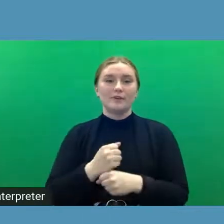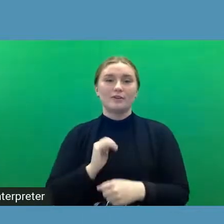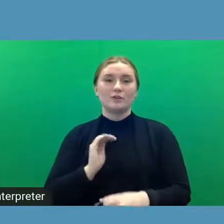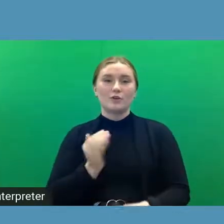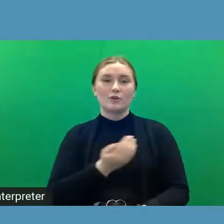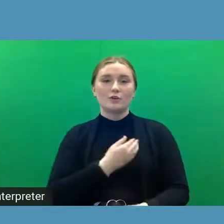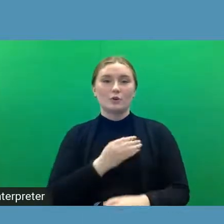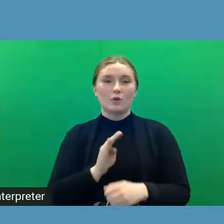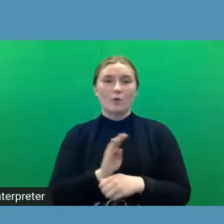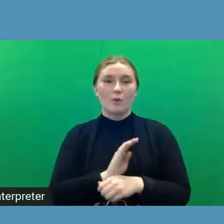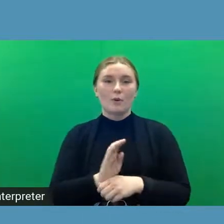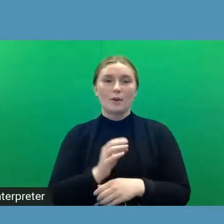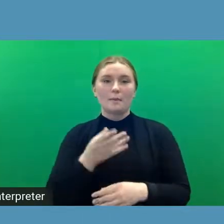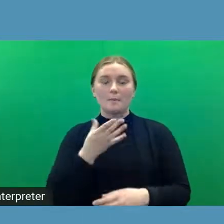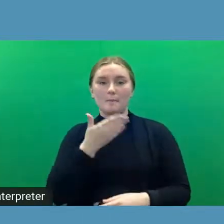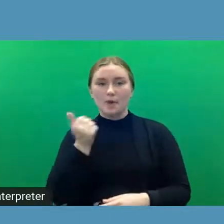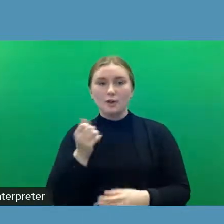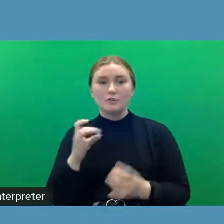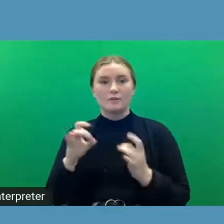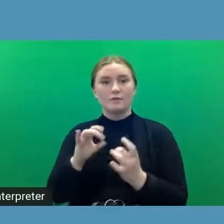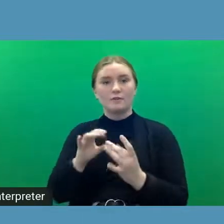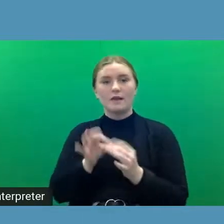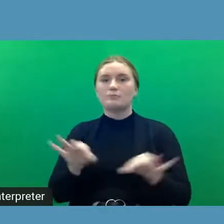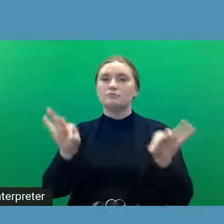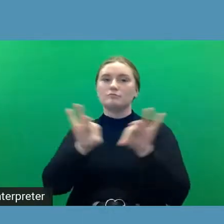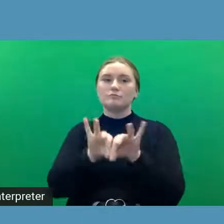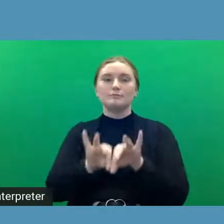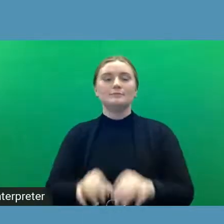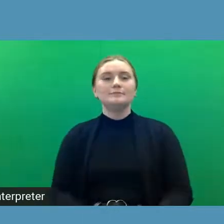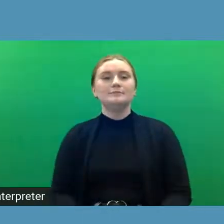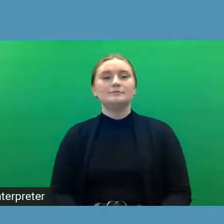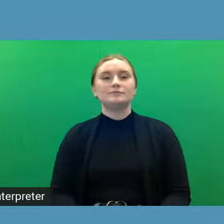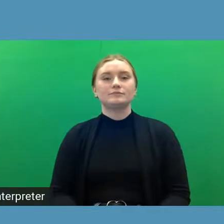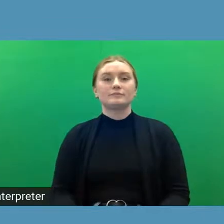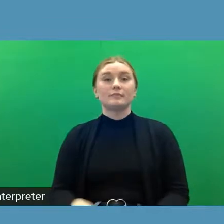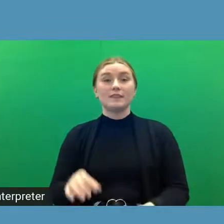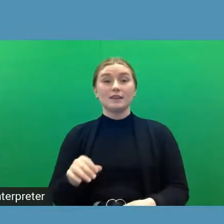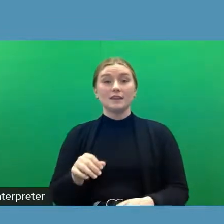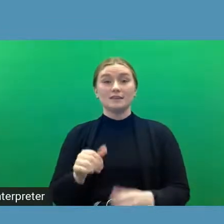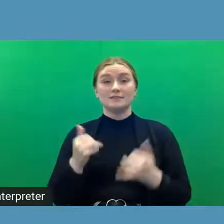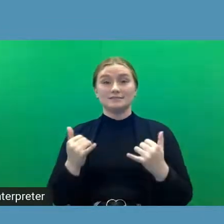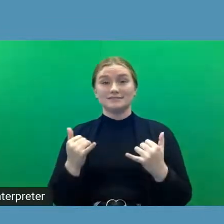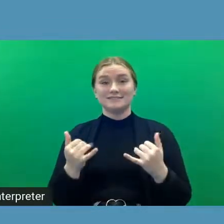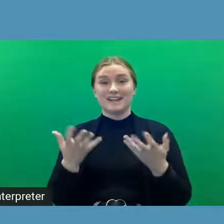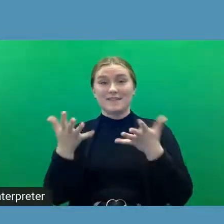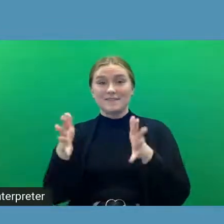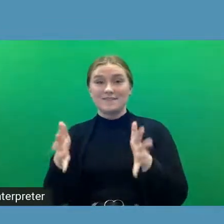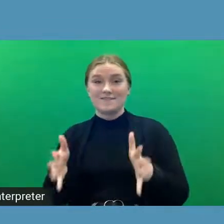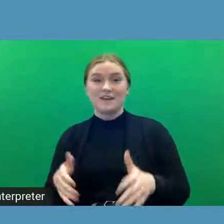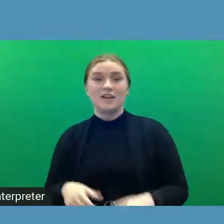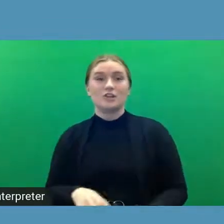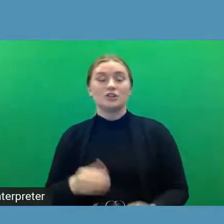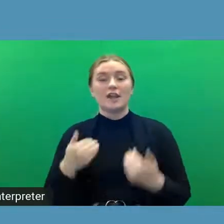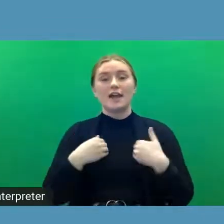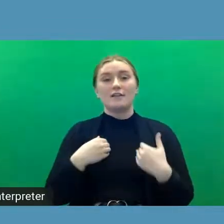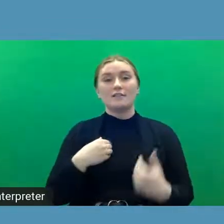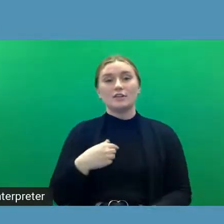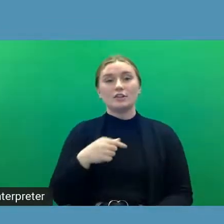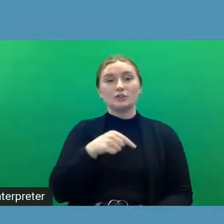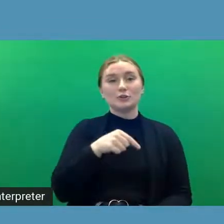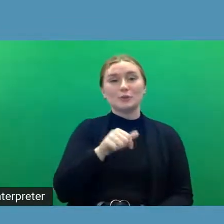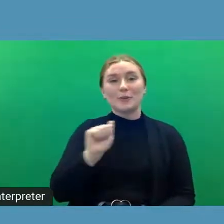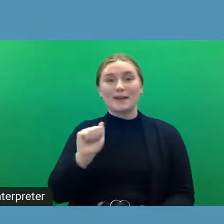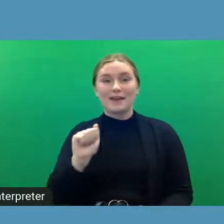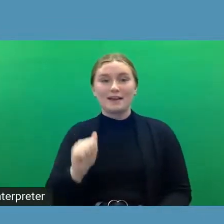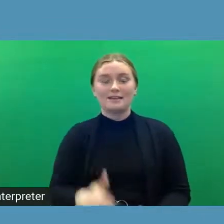We encourage you to pose questions to our presenters, which will be addressed at the end of the program after the presentations. Please type your